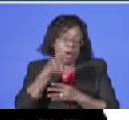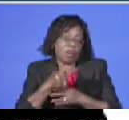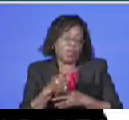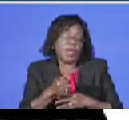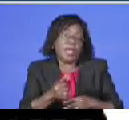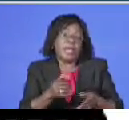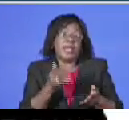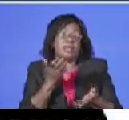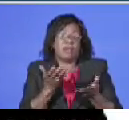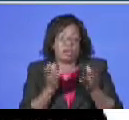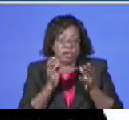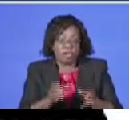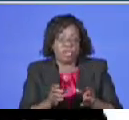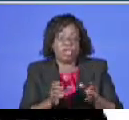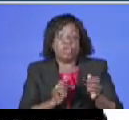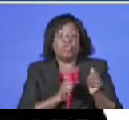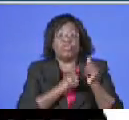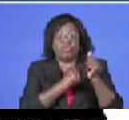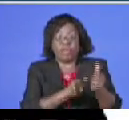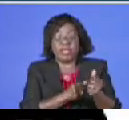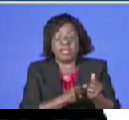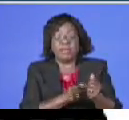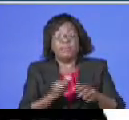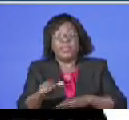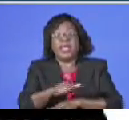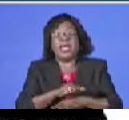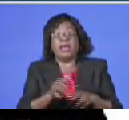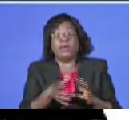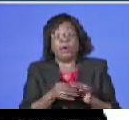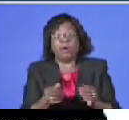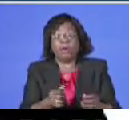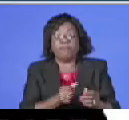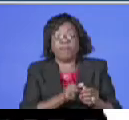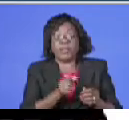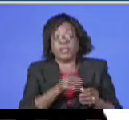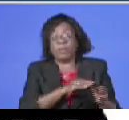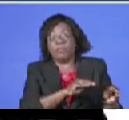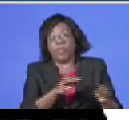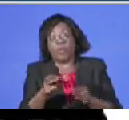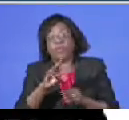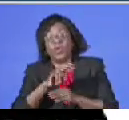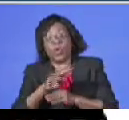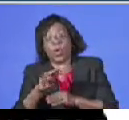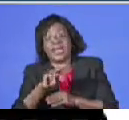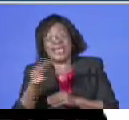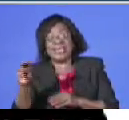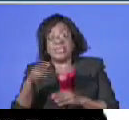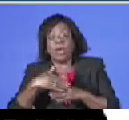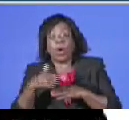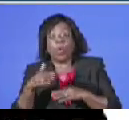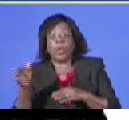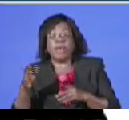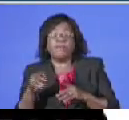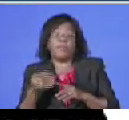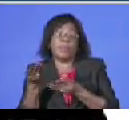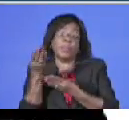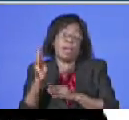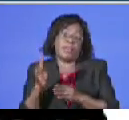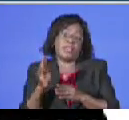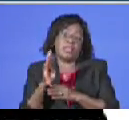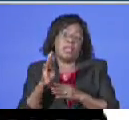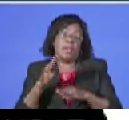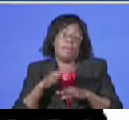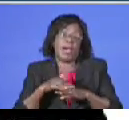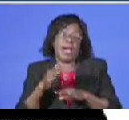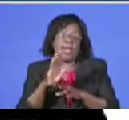the northwest Bahamas. Once it happens, the area of low pressure is forecast to move northeast and away from the Bahamas by Sunday, but